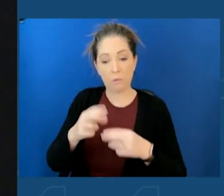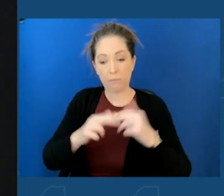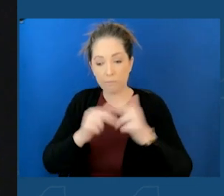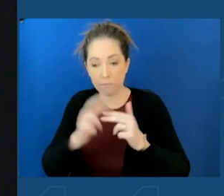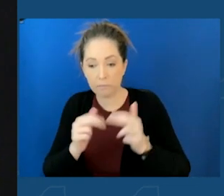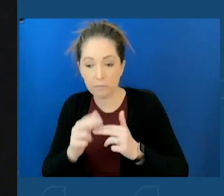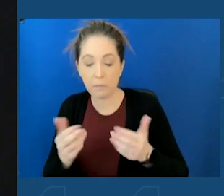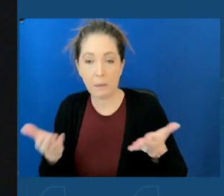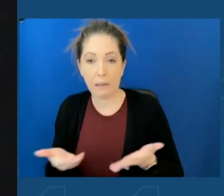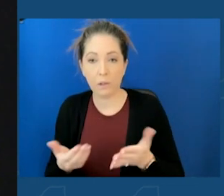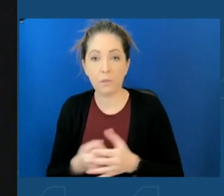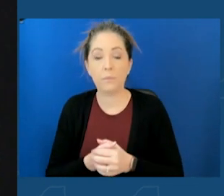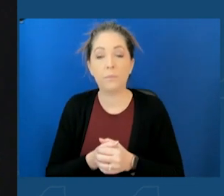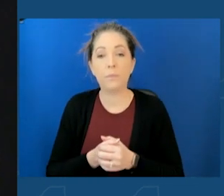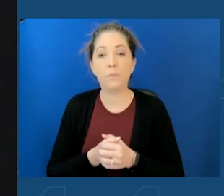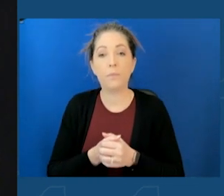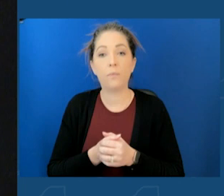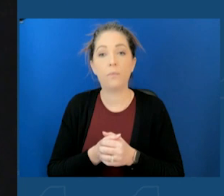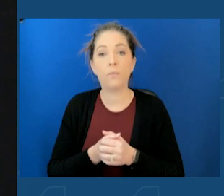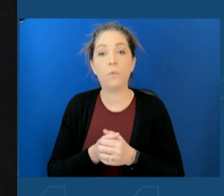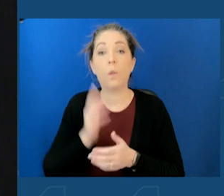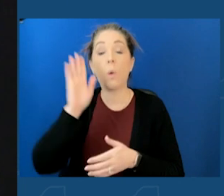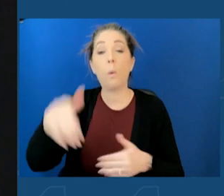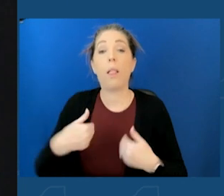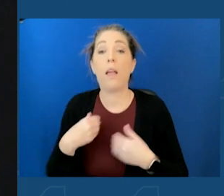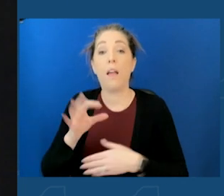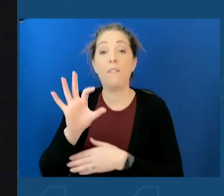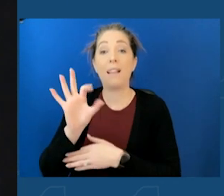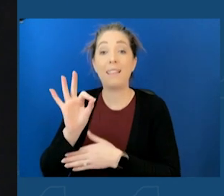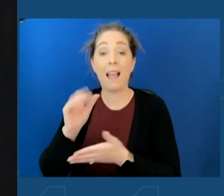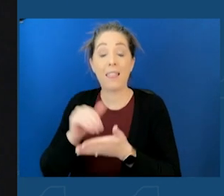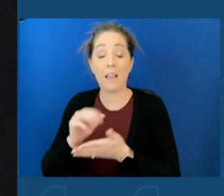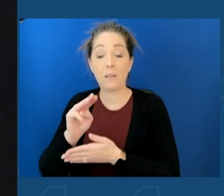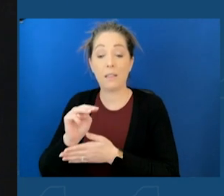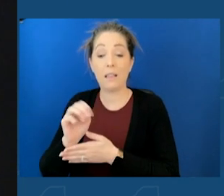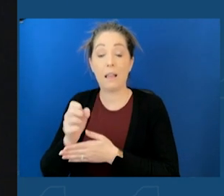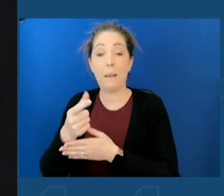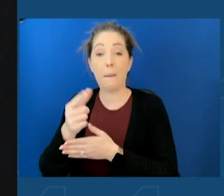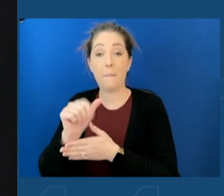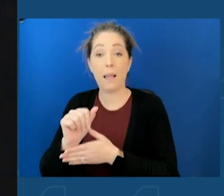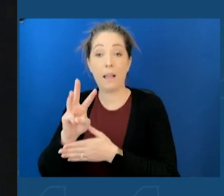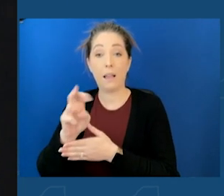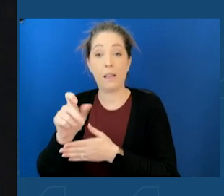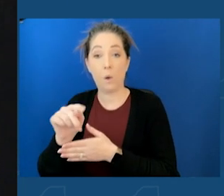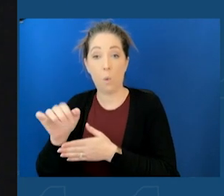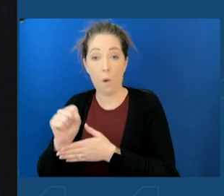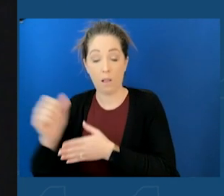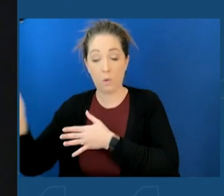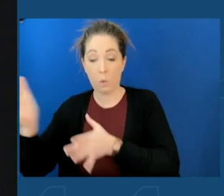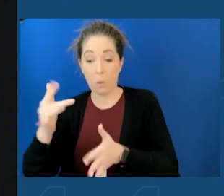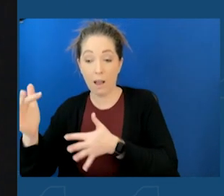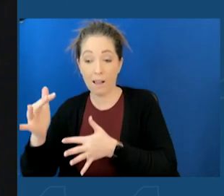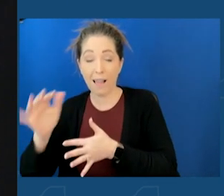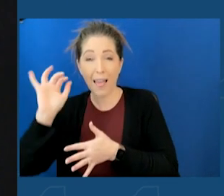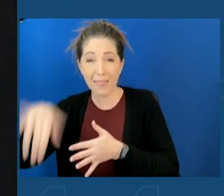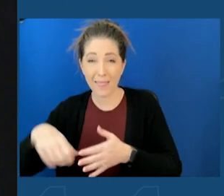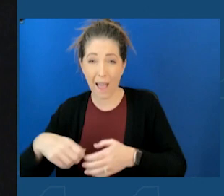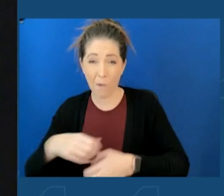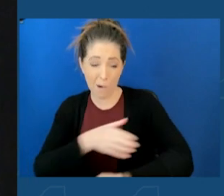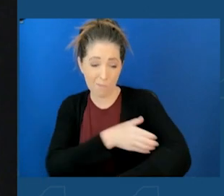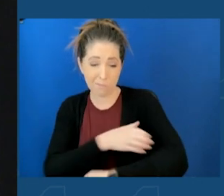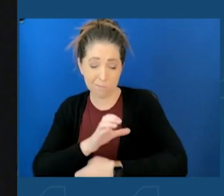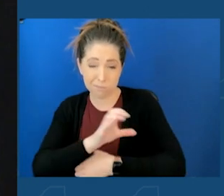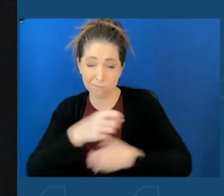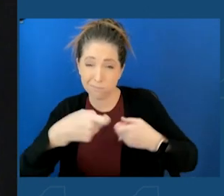also, and through that, we'll have over 9,000 megawatts of offshore wind, enough to power over 6 million homes. 6 million homes